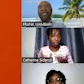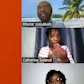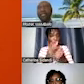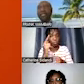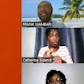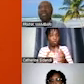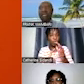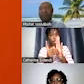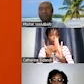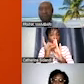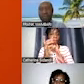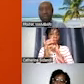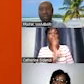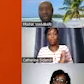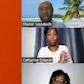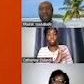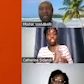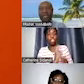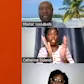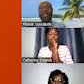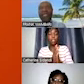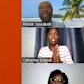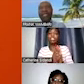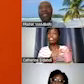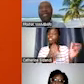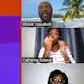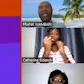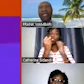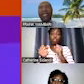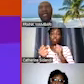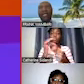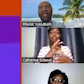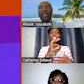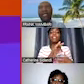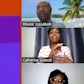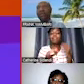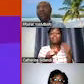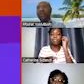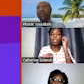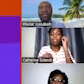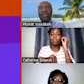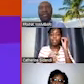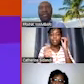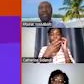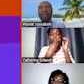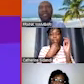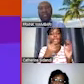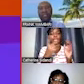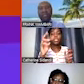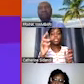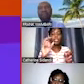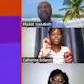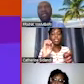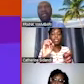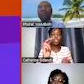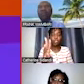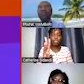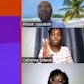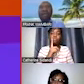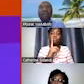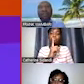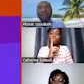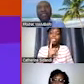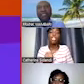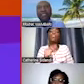resilient spirit. And another guy called Drew Houston said this way, don't worry about